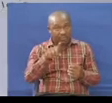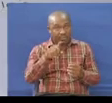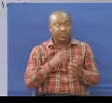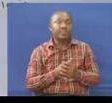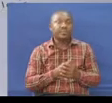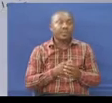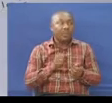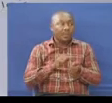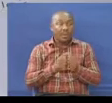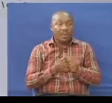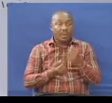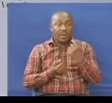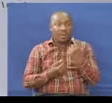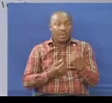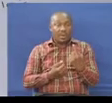One thing which